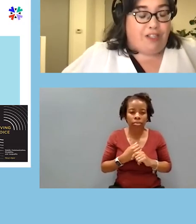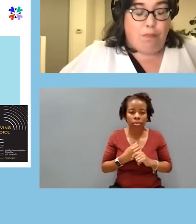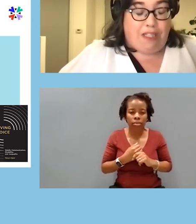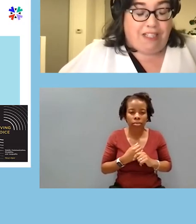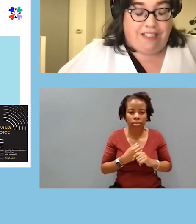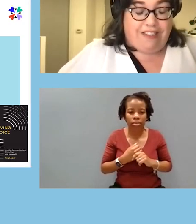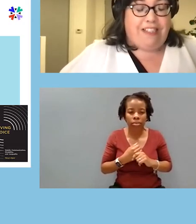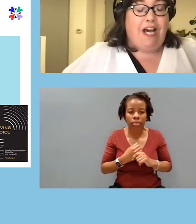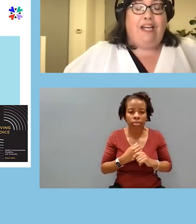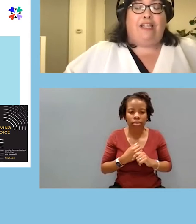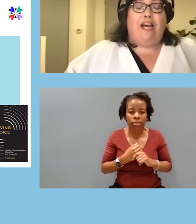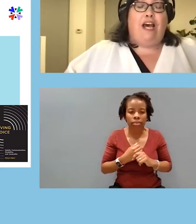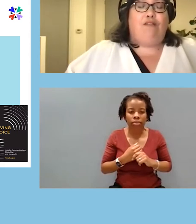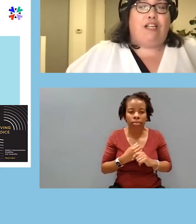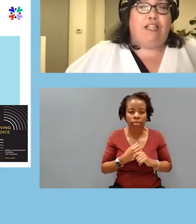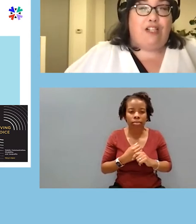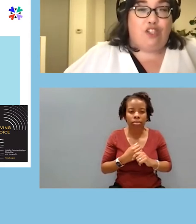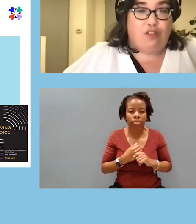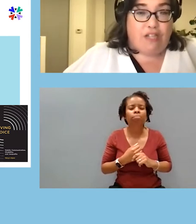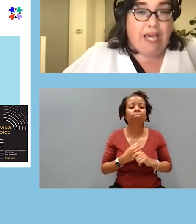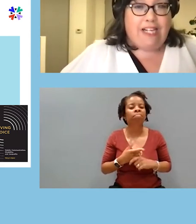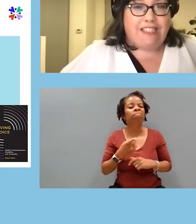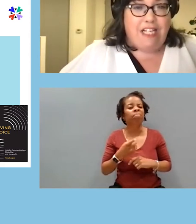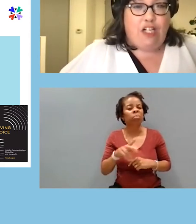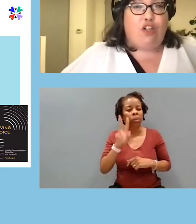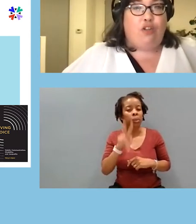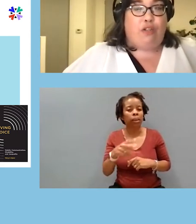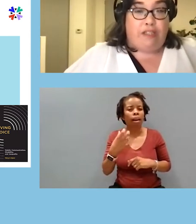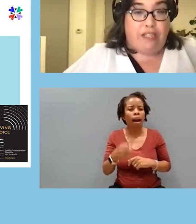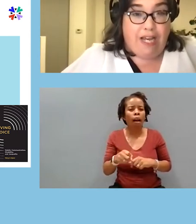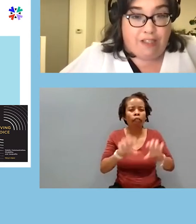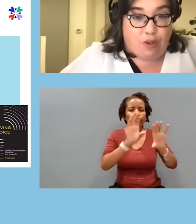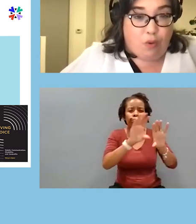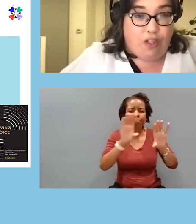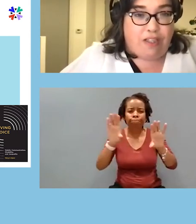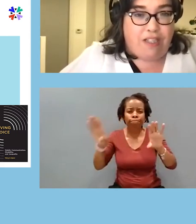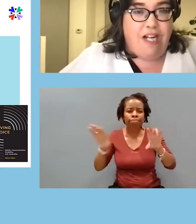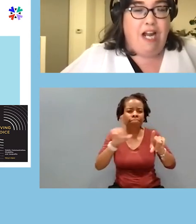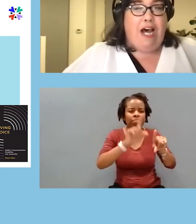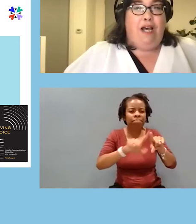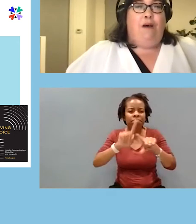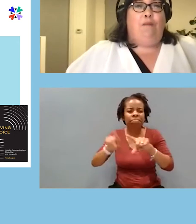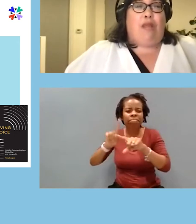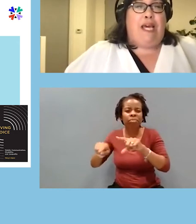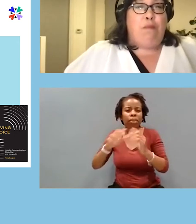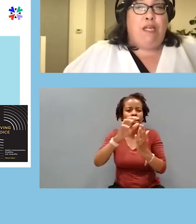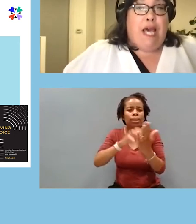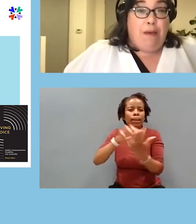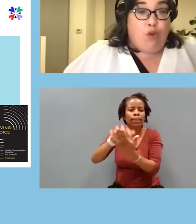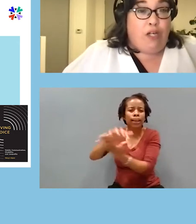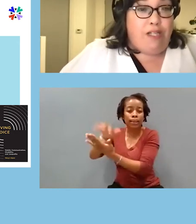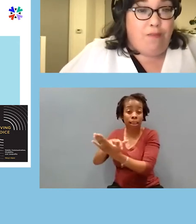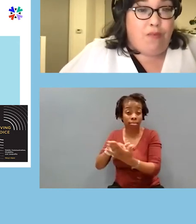on this particular slide, I have a collection of texts, including Tanya's work,